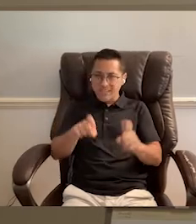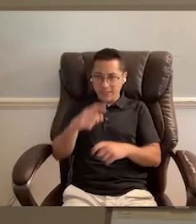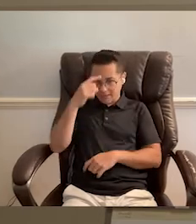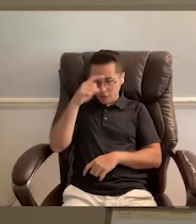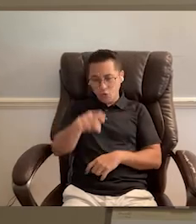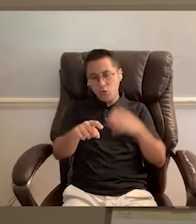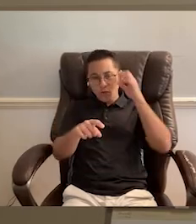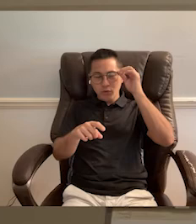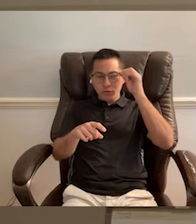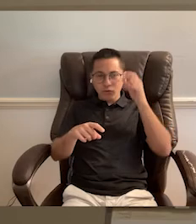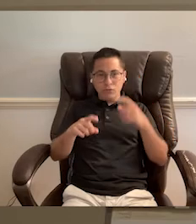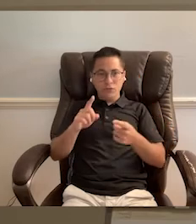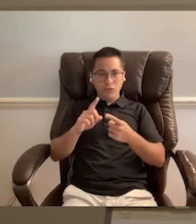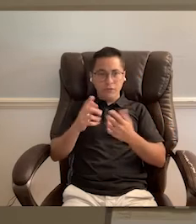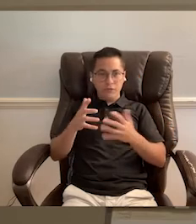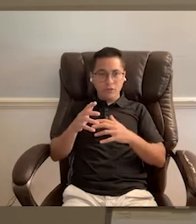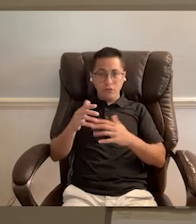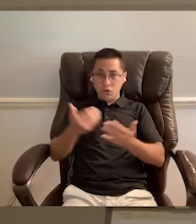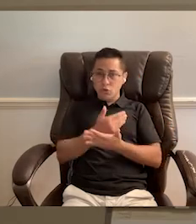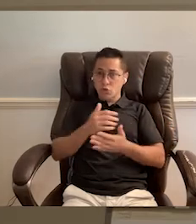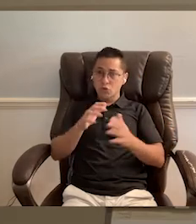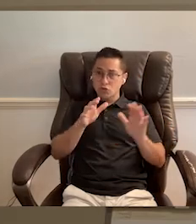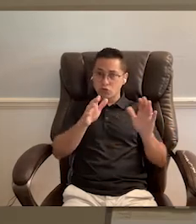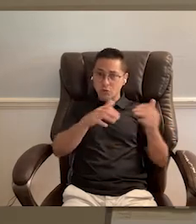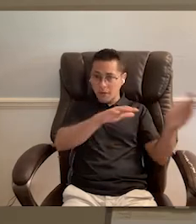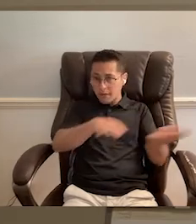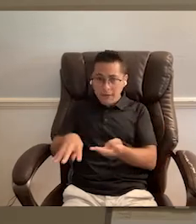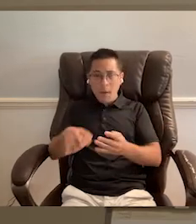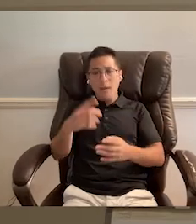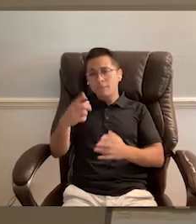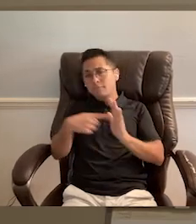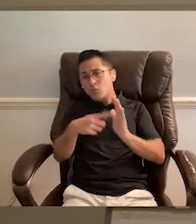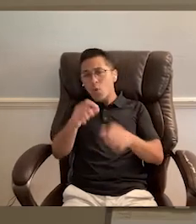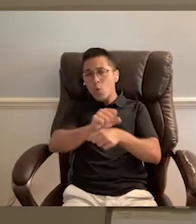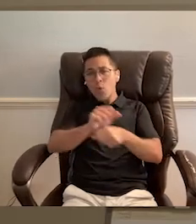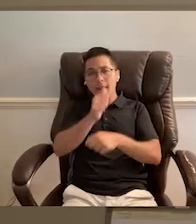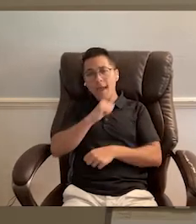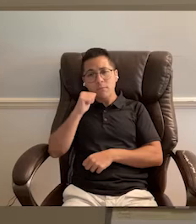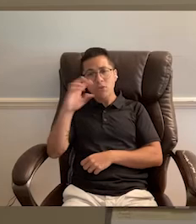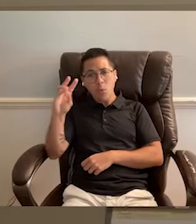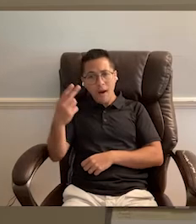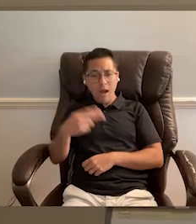world, different labels and textures can be projected onto tangible boxes to create variety.